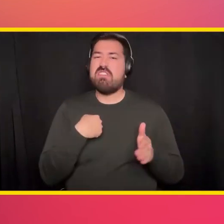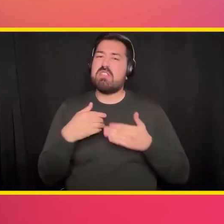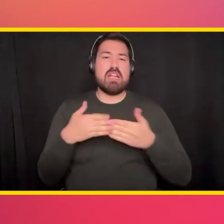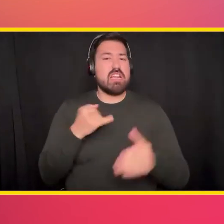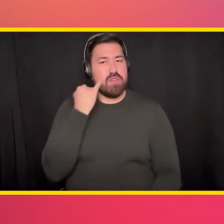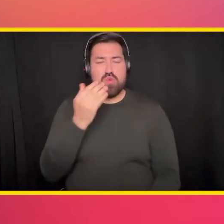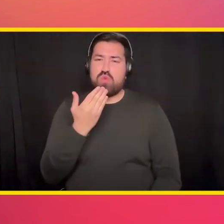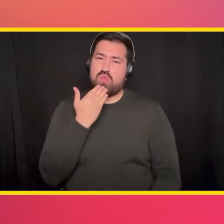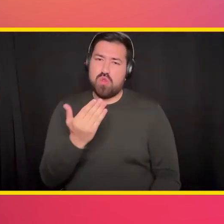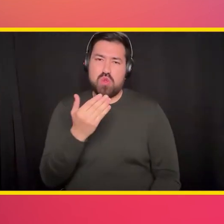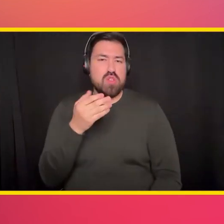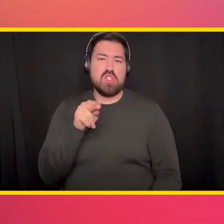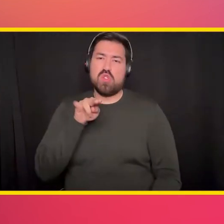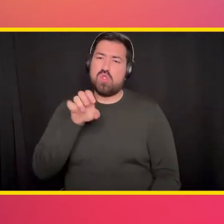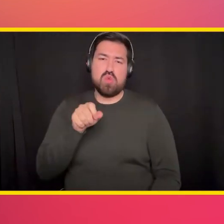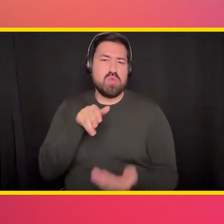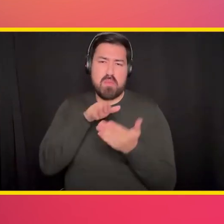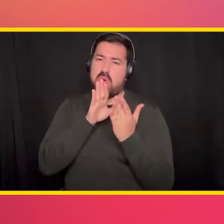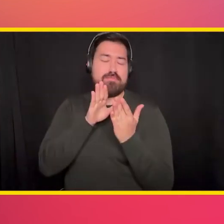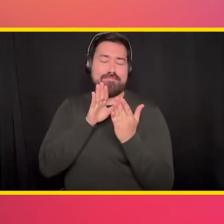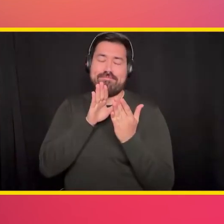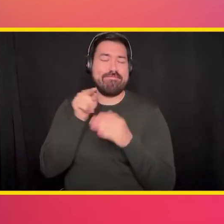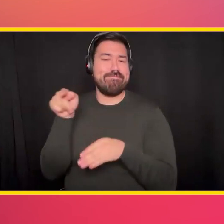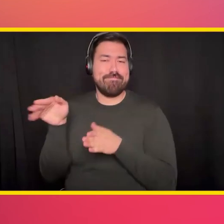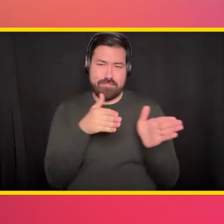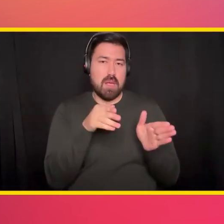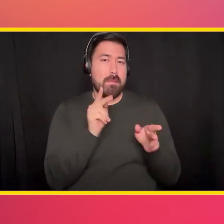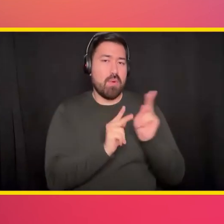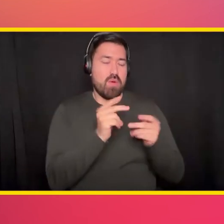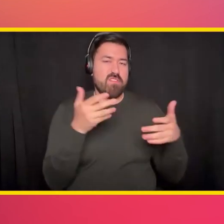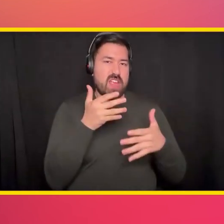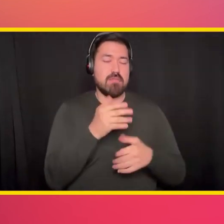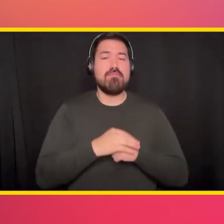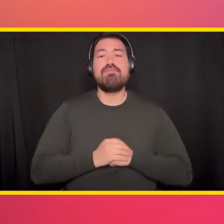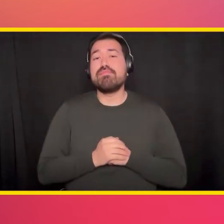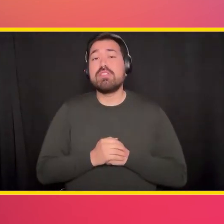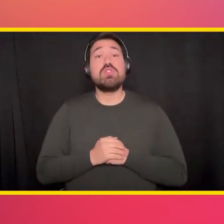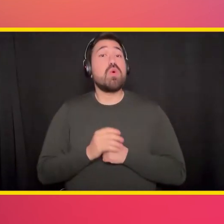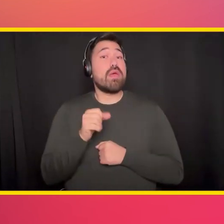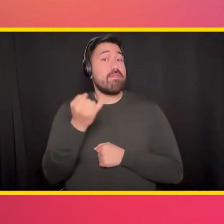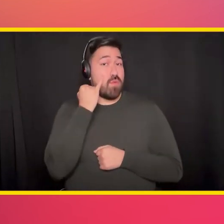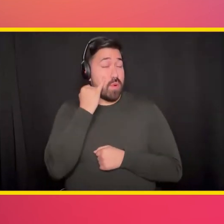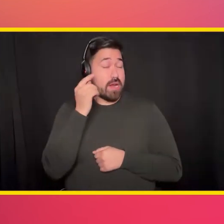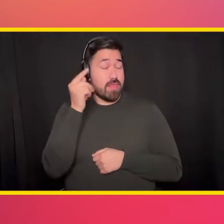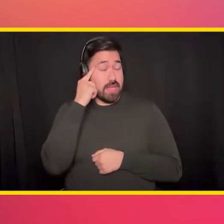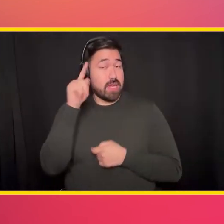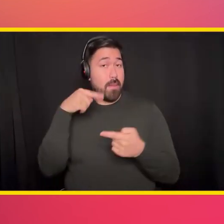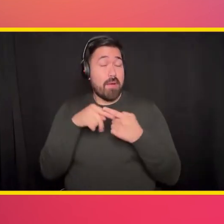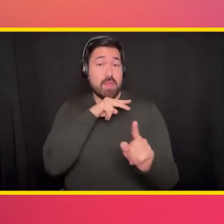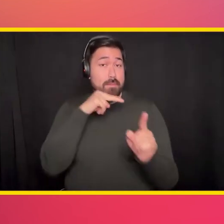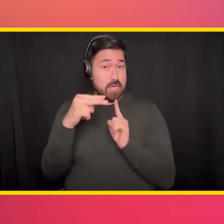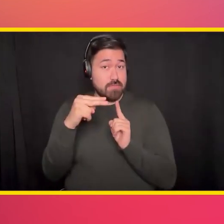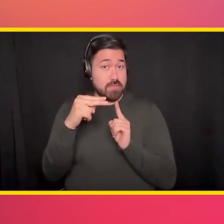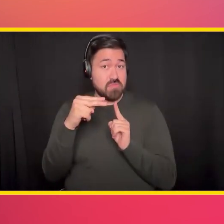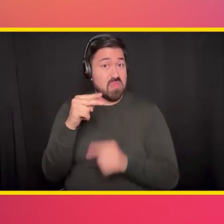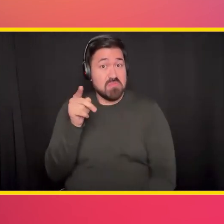from the good news approach, right? And with that, if we're thinking about it from the perspective of, I mean,